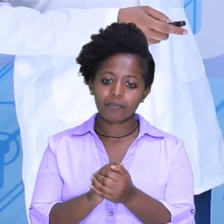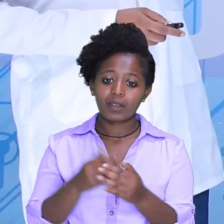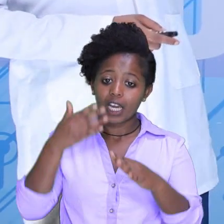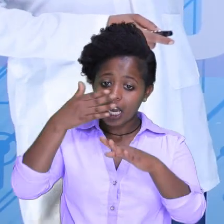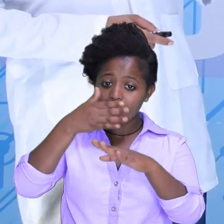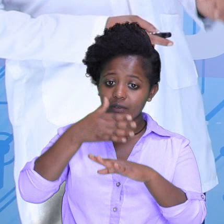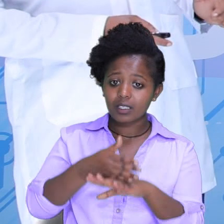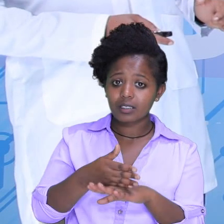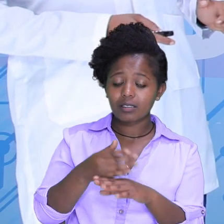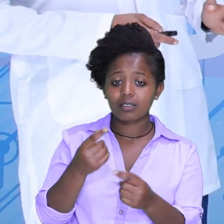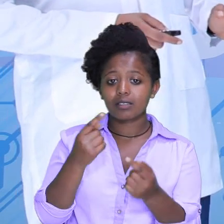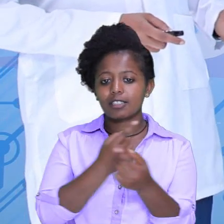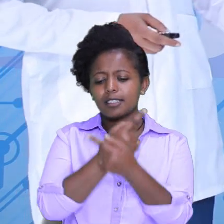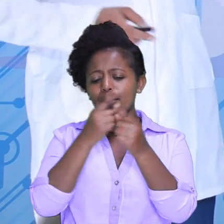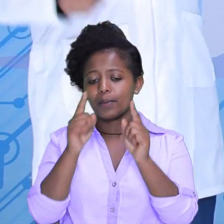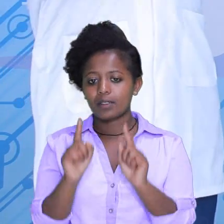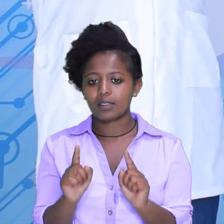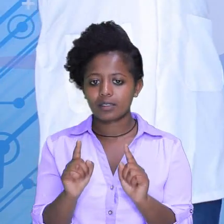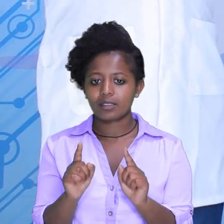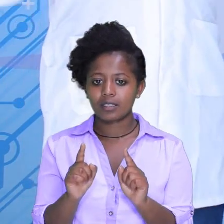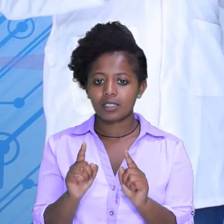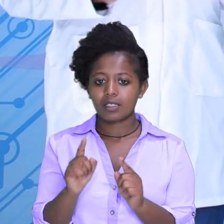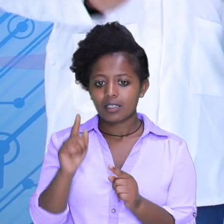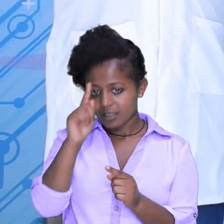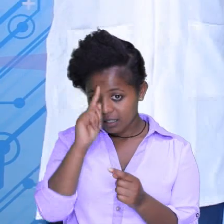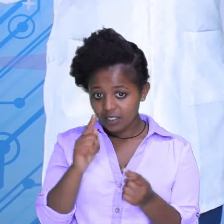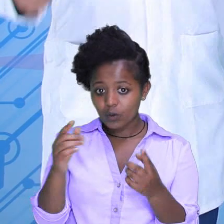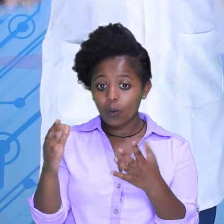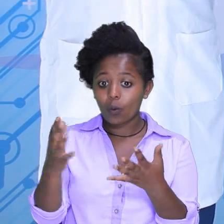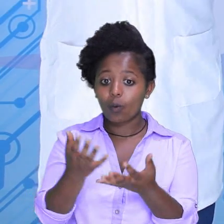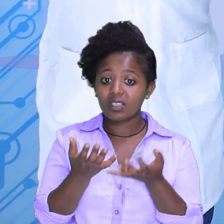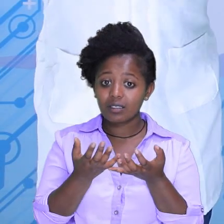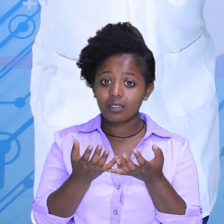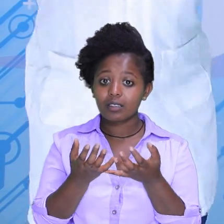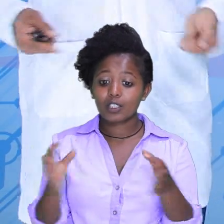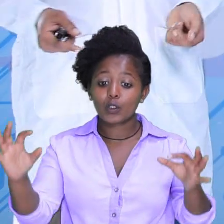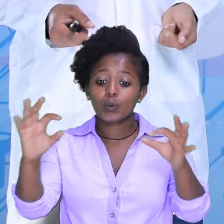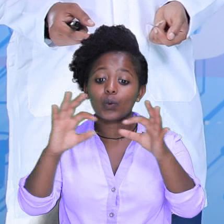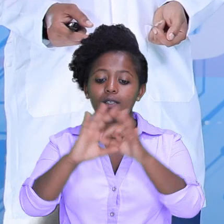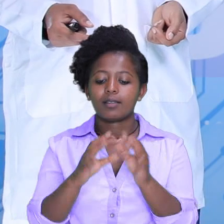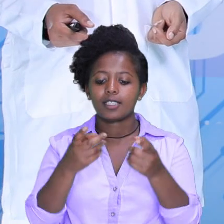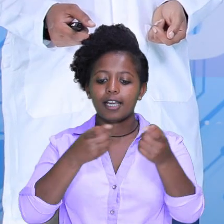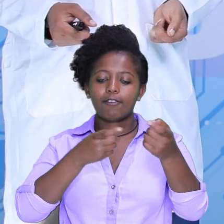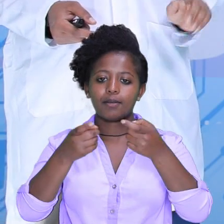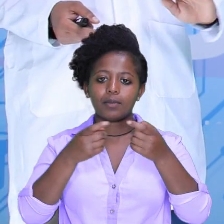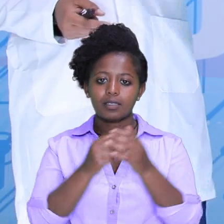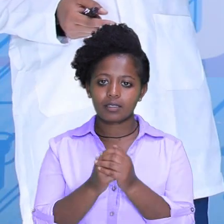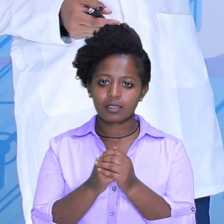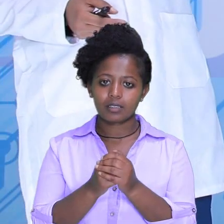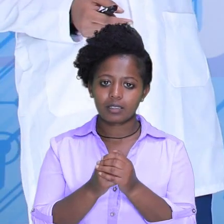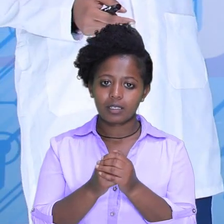After its independence, Dutch wanted to form a union government,